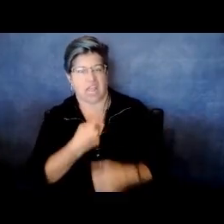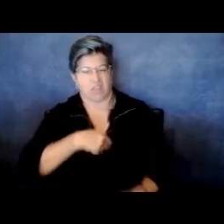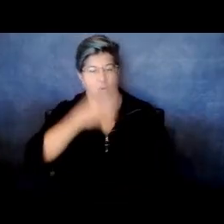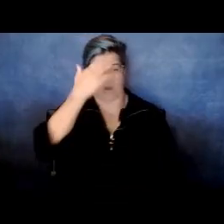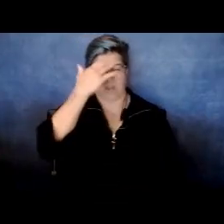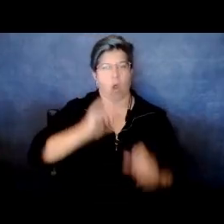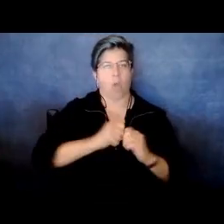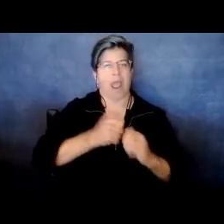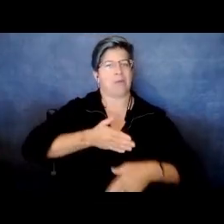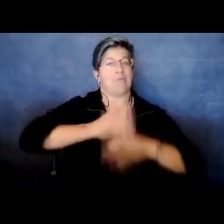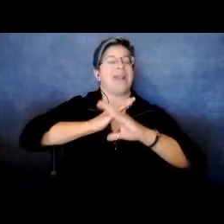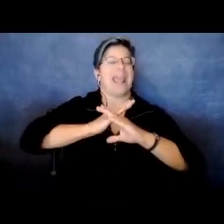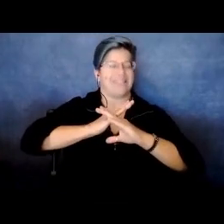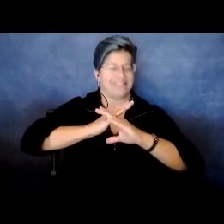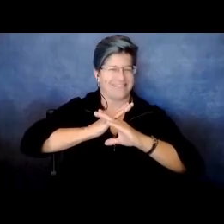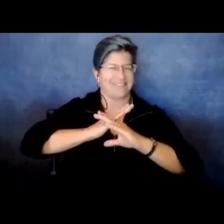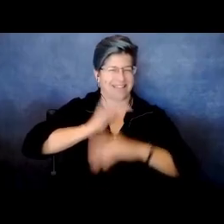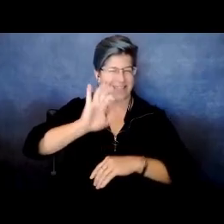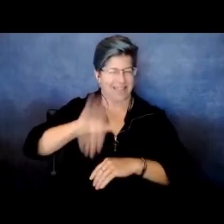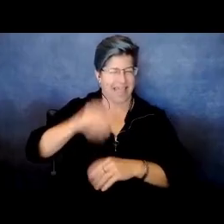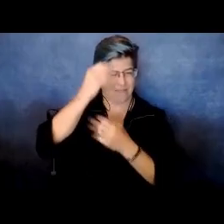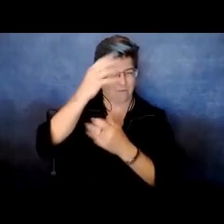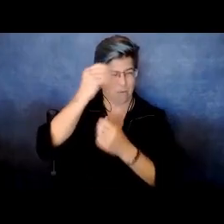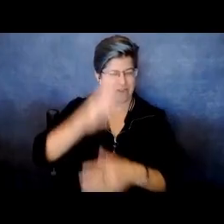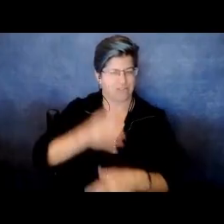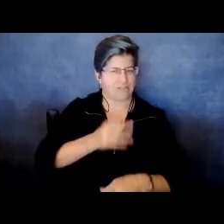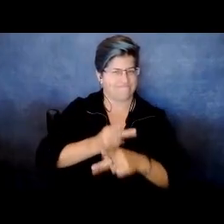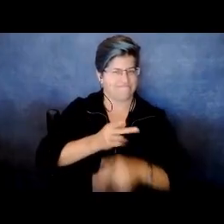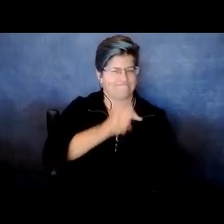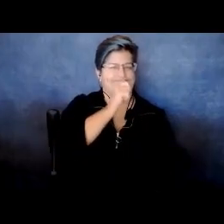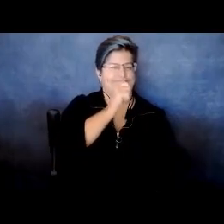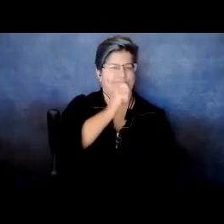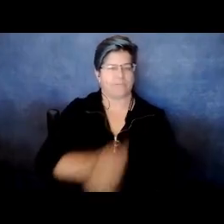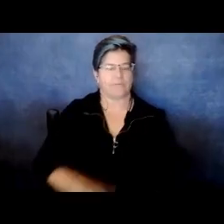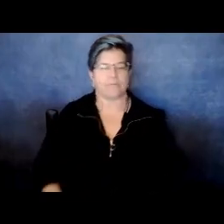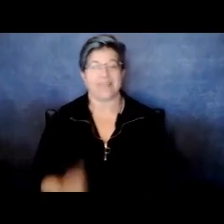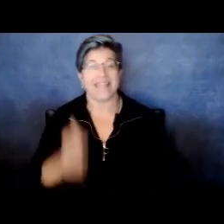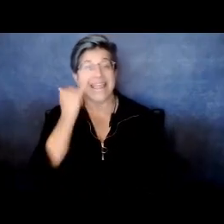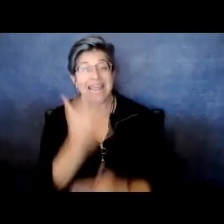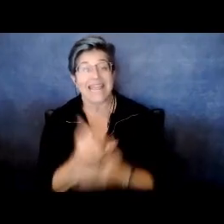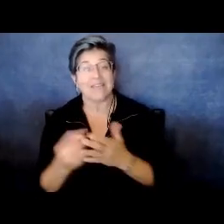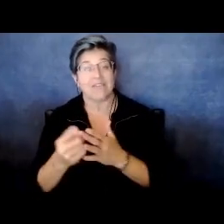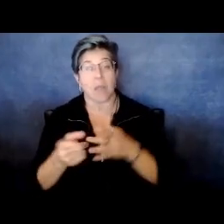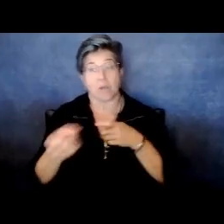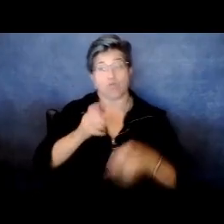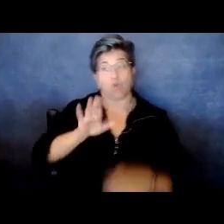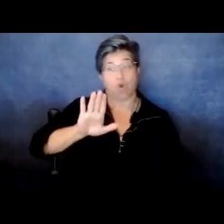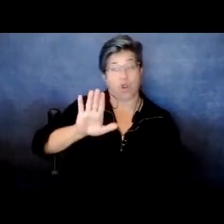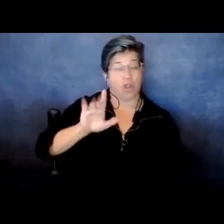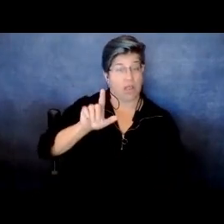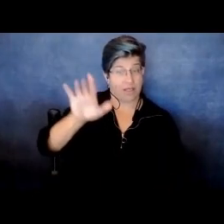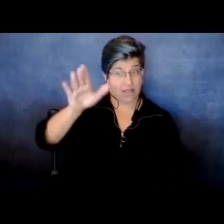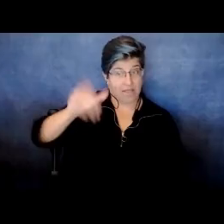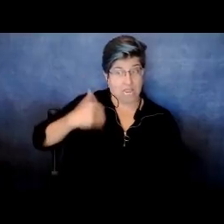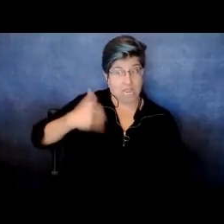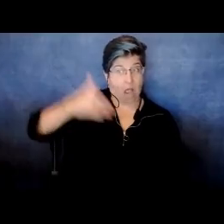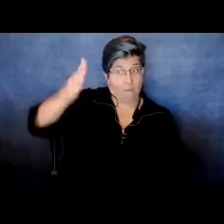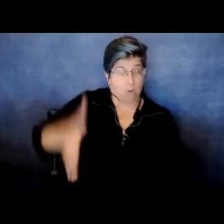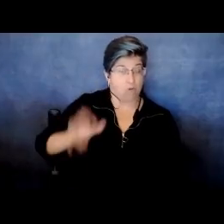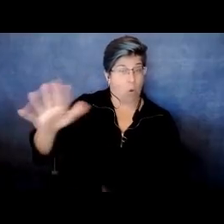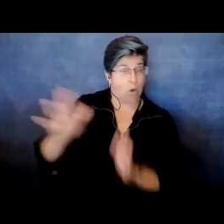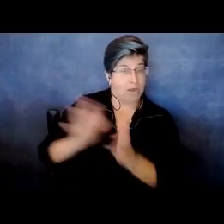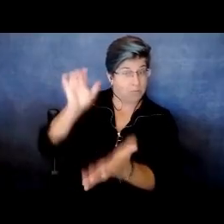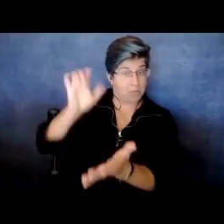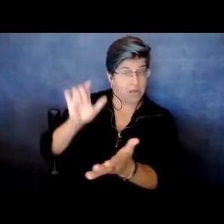how to protect that information. If someone is controlling or exploiting them, they may be